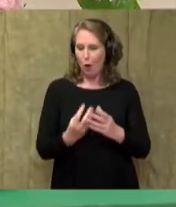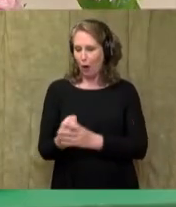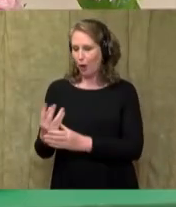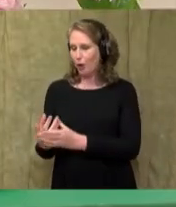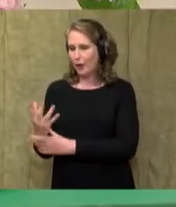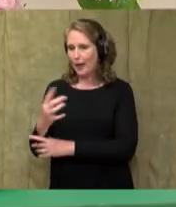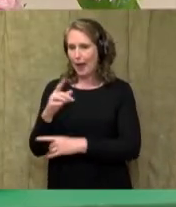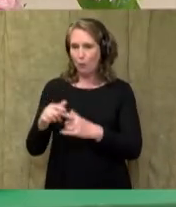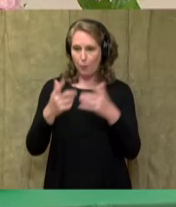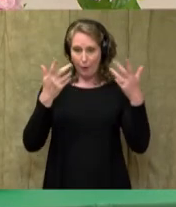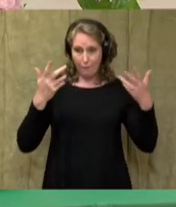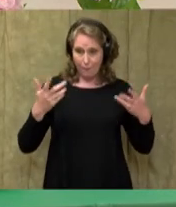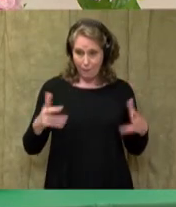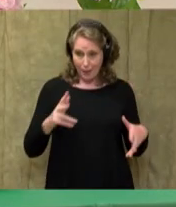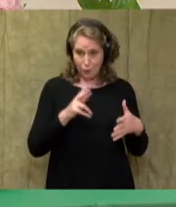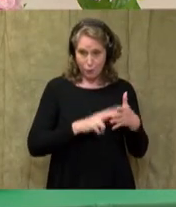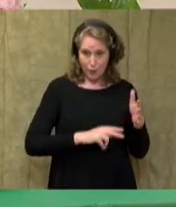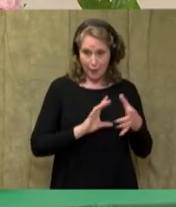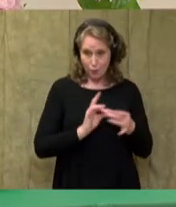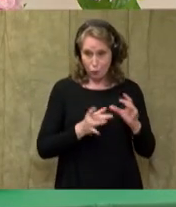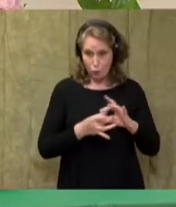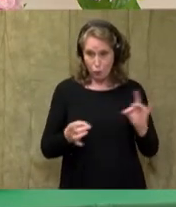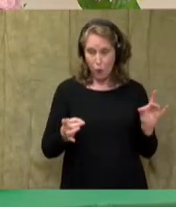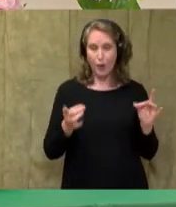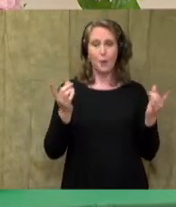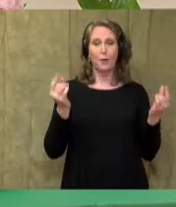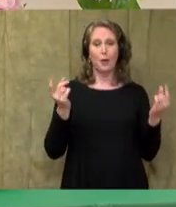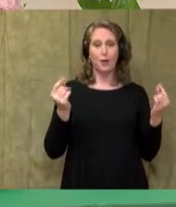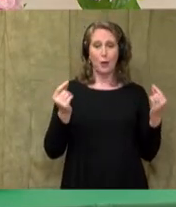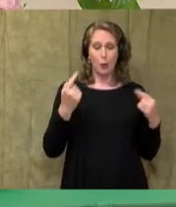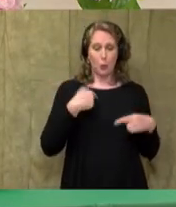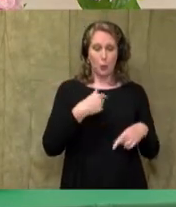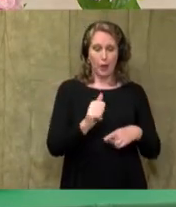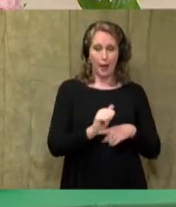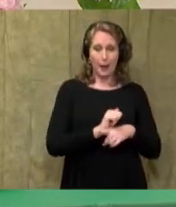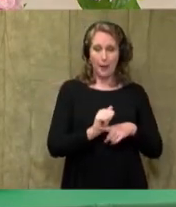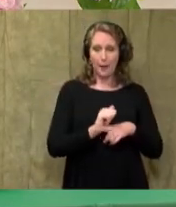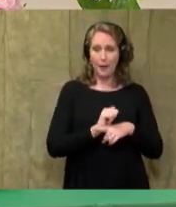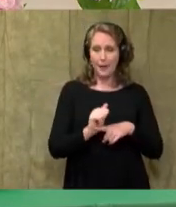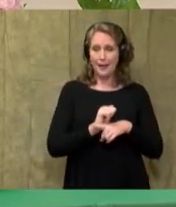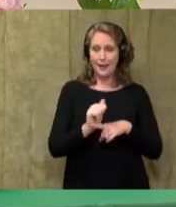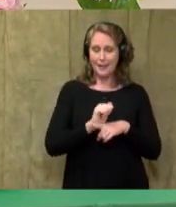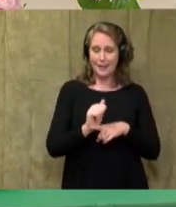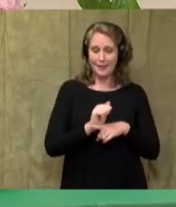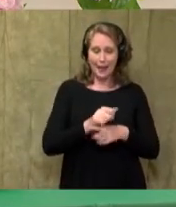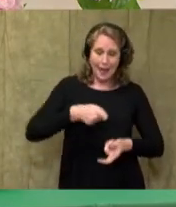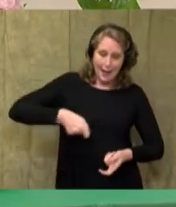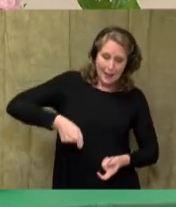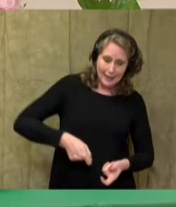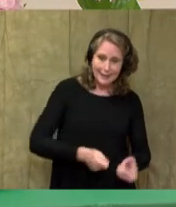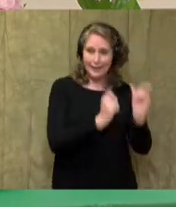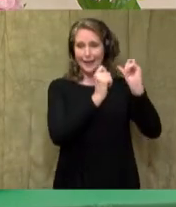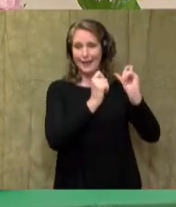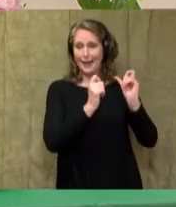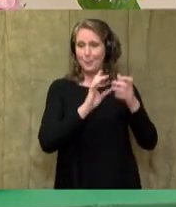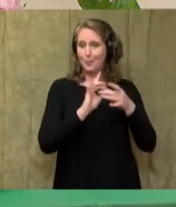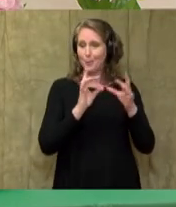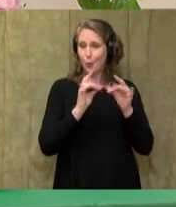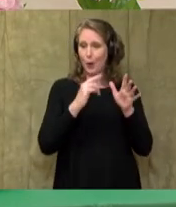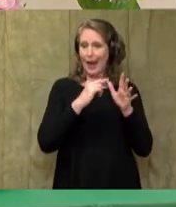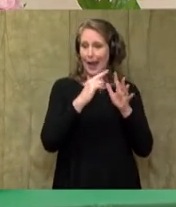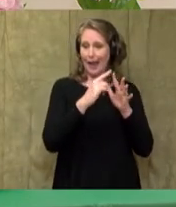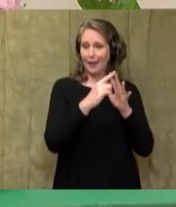And when we are done reading our story, we're going to practice digging up those story